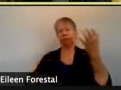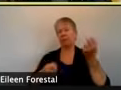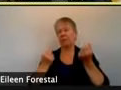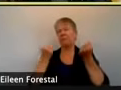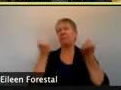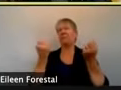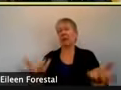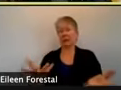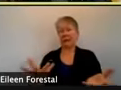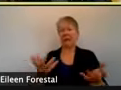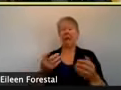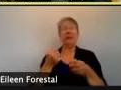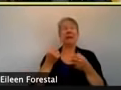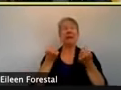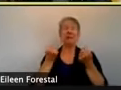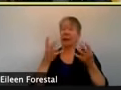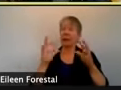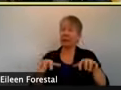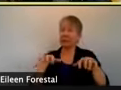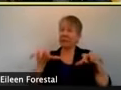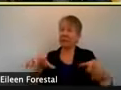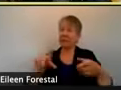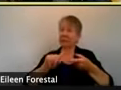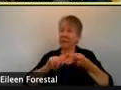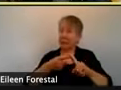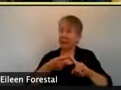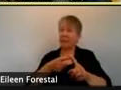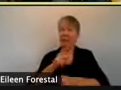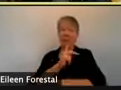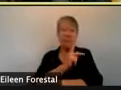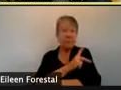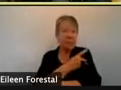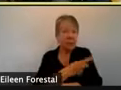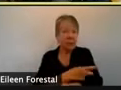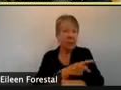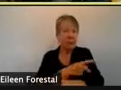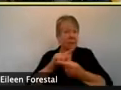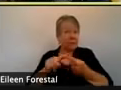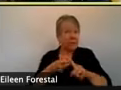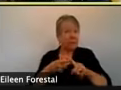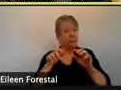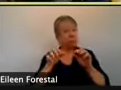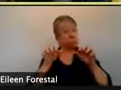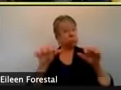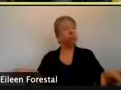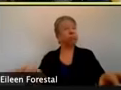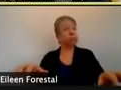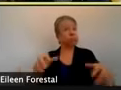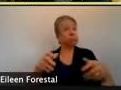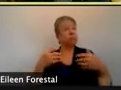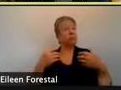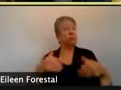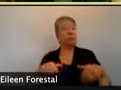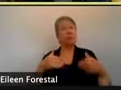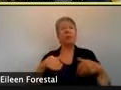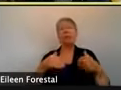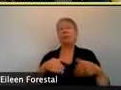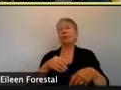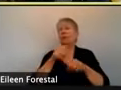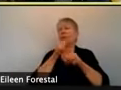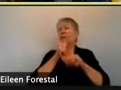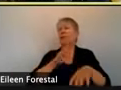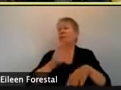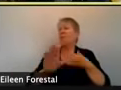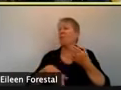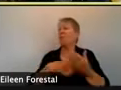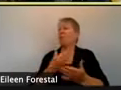grateful patients. May Dr. Goodstein's memory be a blessing for his family and all who knew him. And I want to also thank him for his